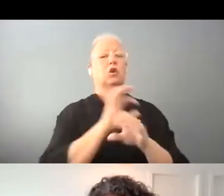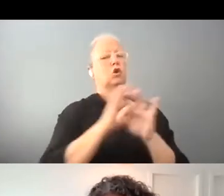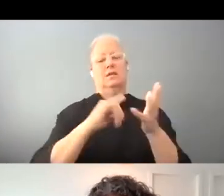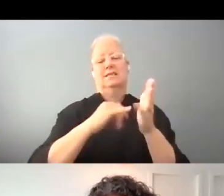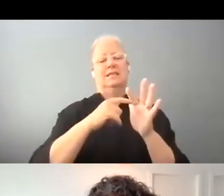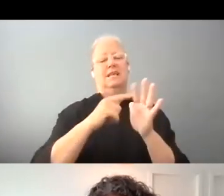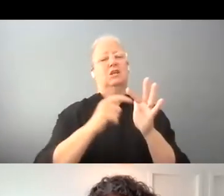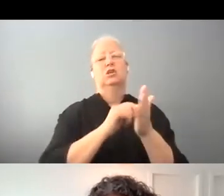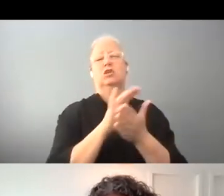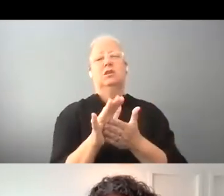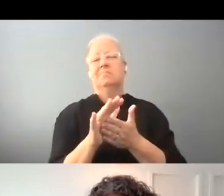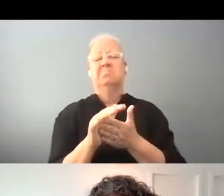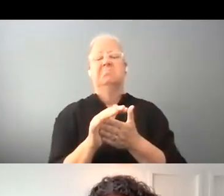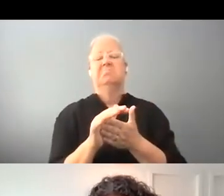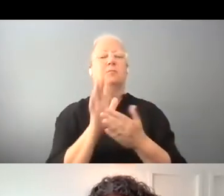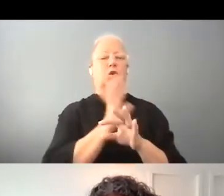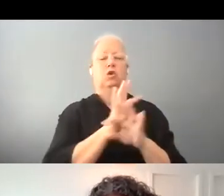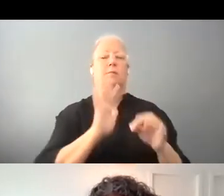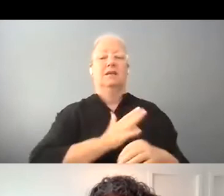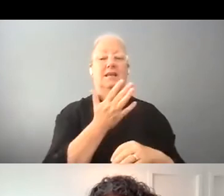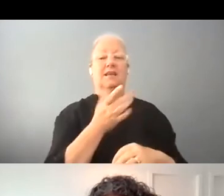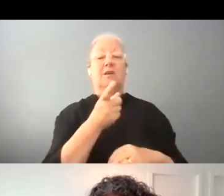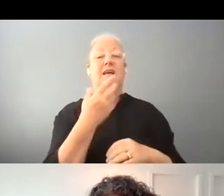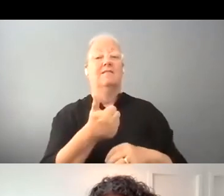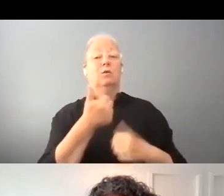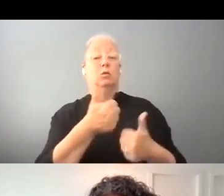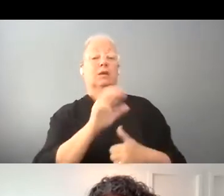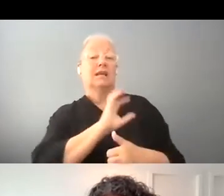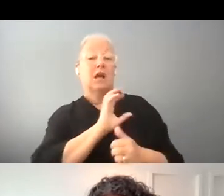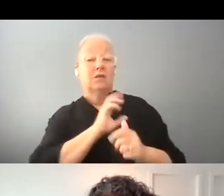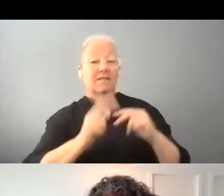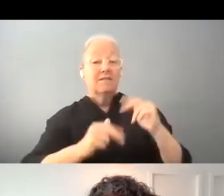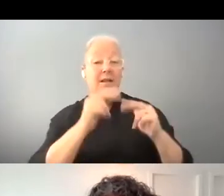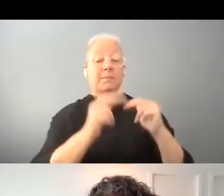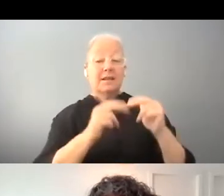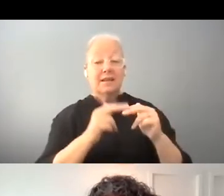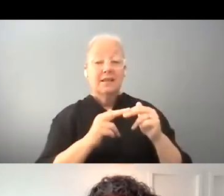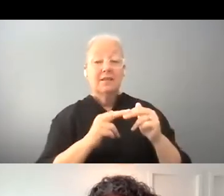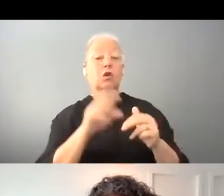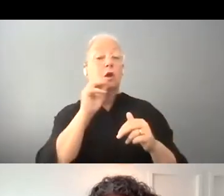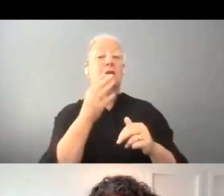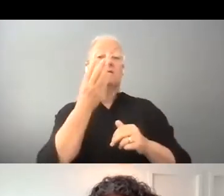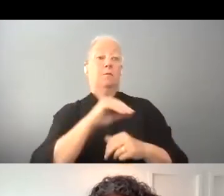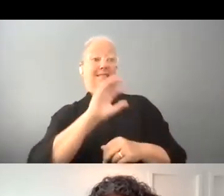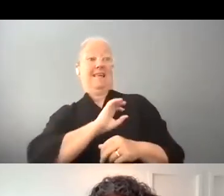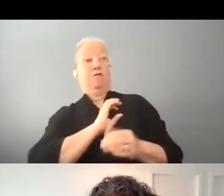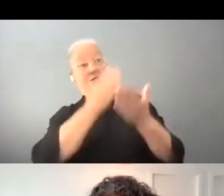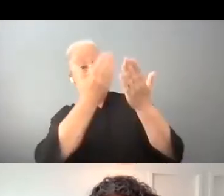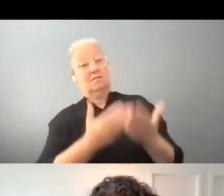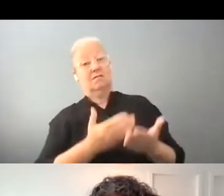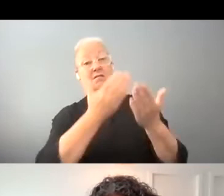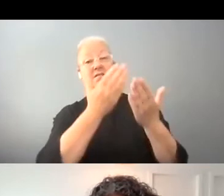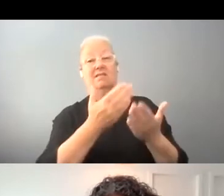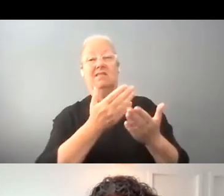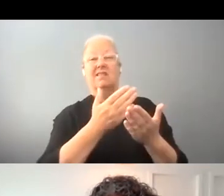don't think that would be of appeal. But if you had really good character development and the comedy came out of character, that's probably more in line with